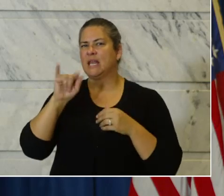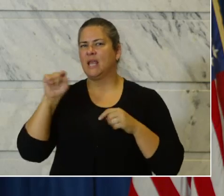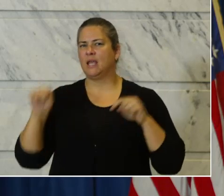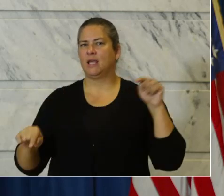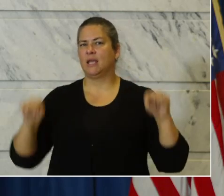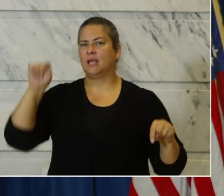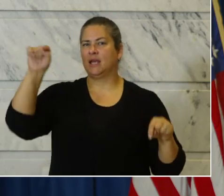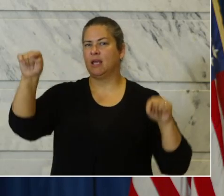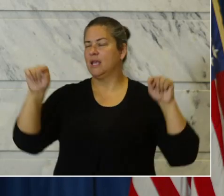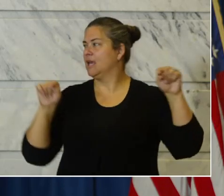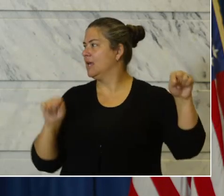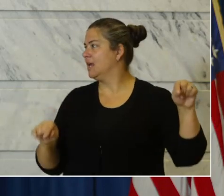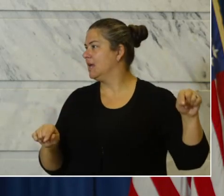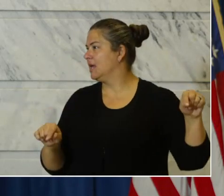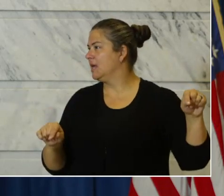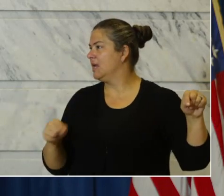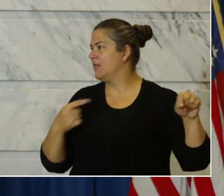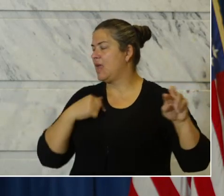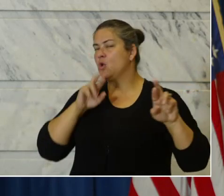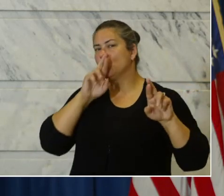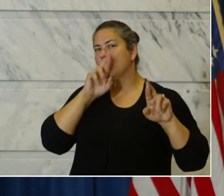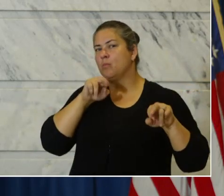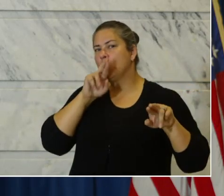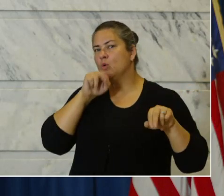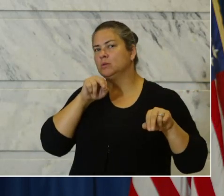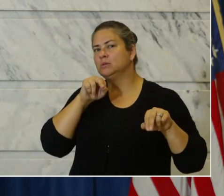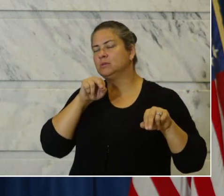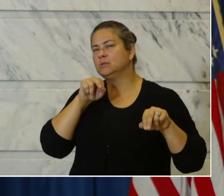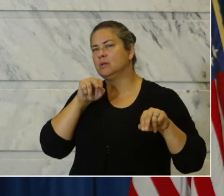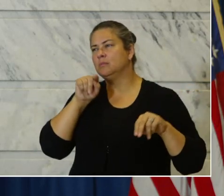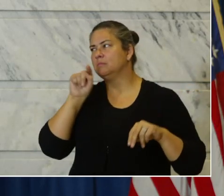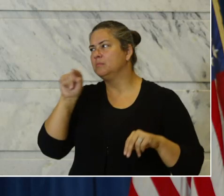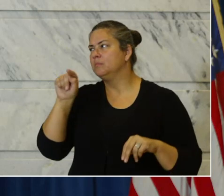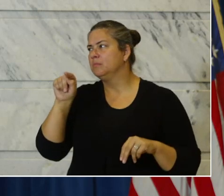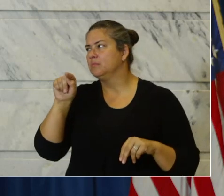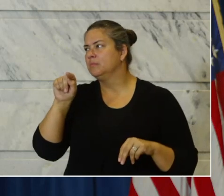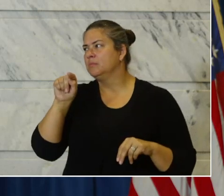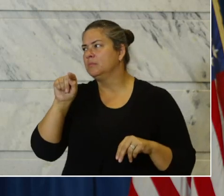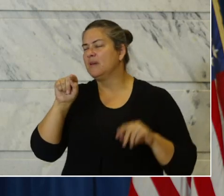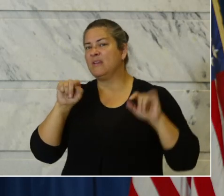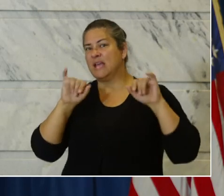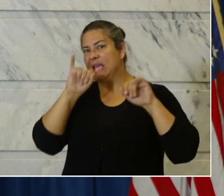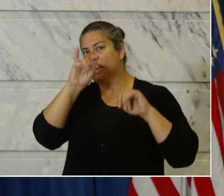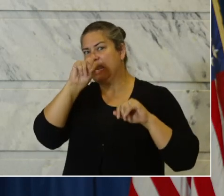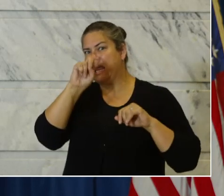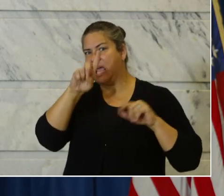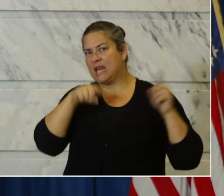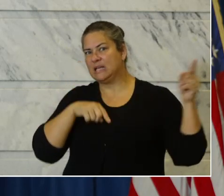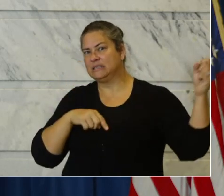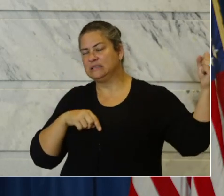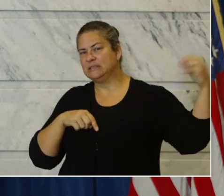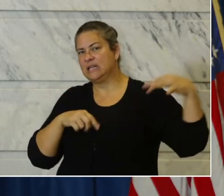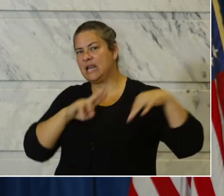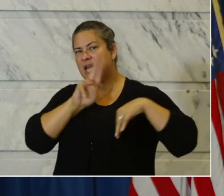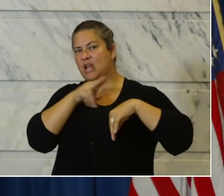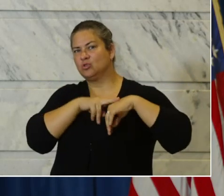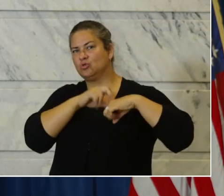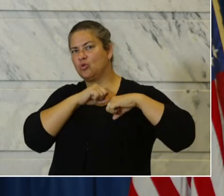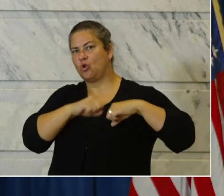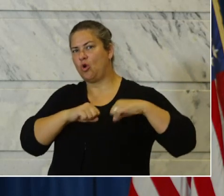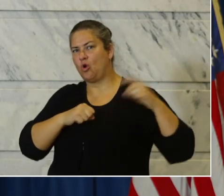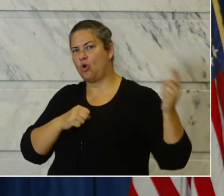there were reports a few days ago of Indiana sending some of their National Guard down through some of the river communities on the other side of the